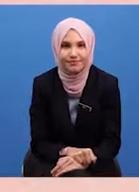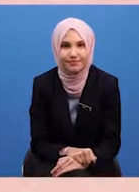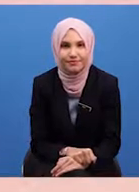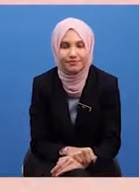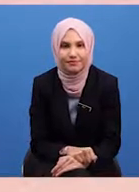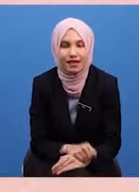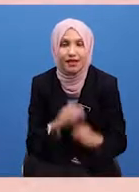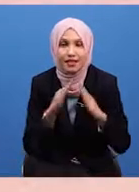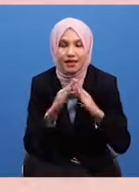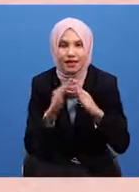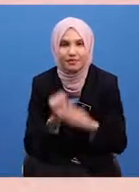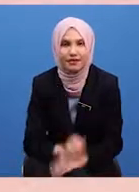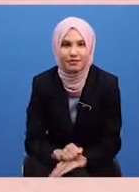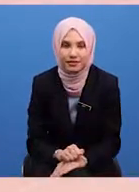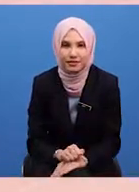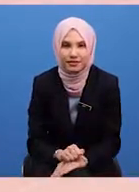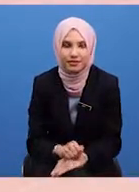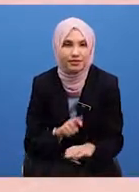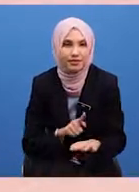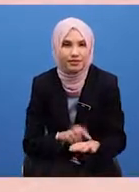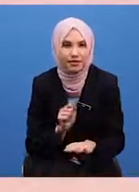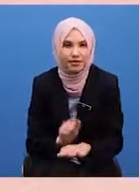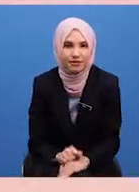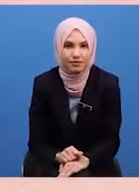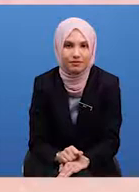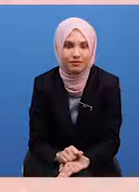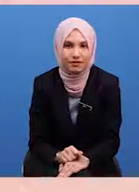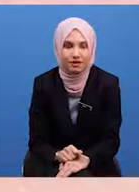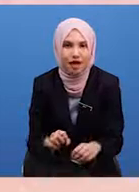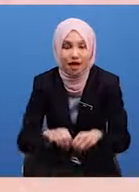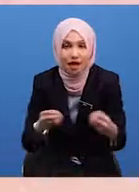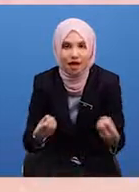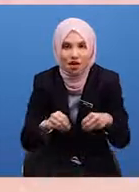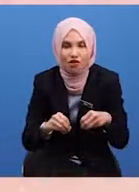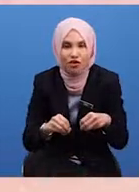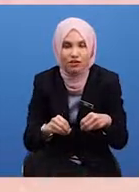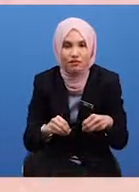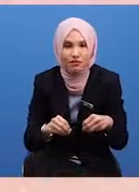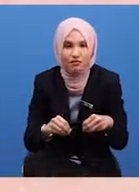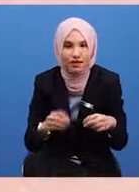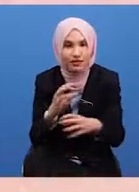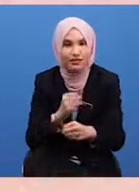The climax is the turning point of the event where the conflict takes place.